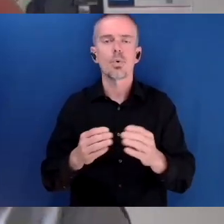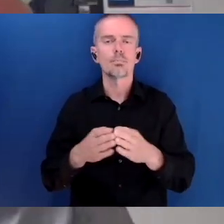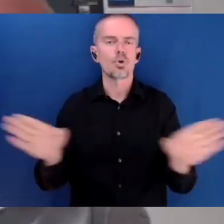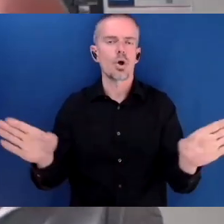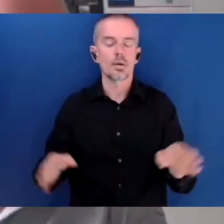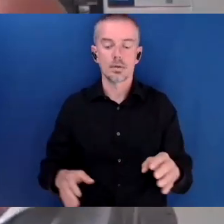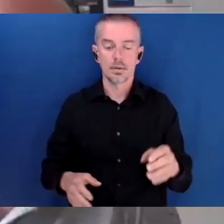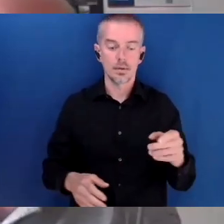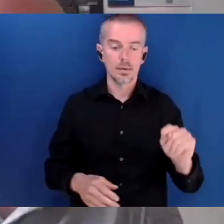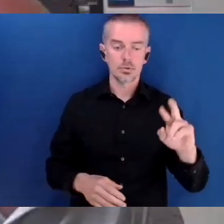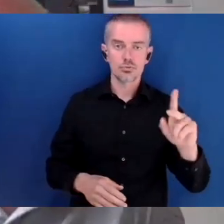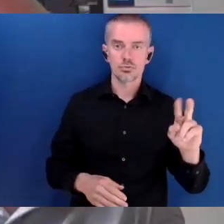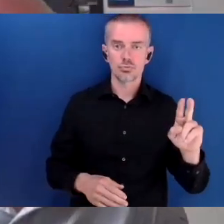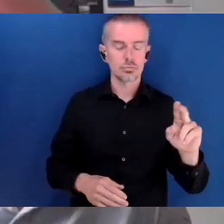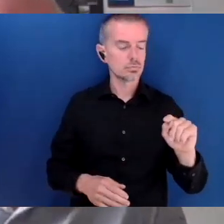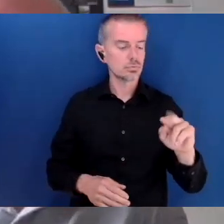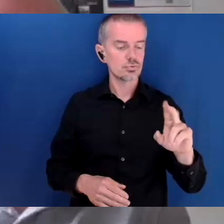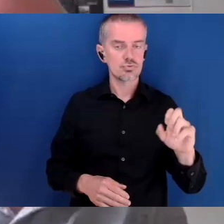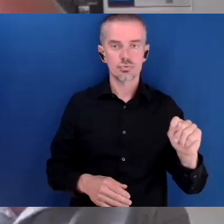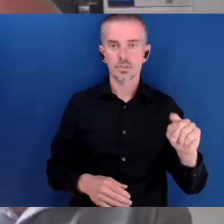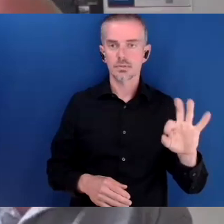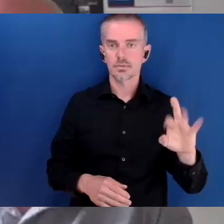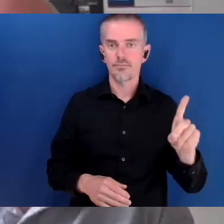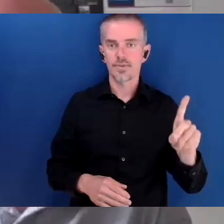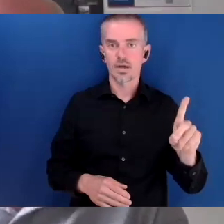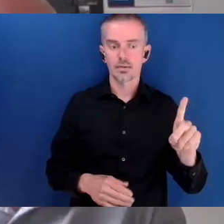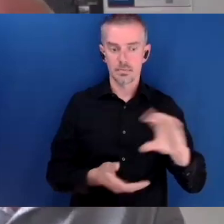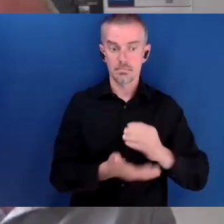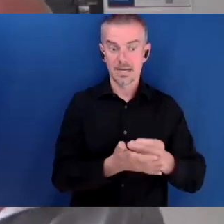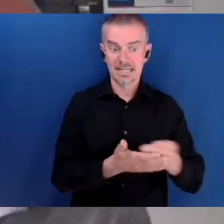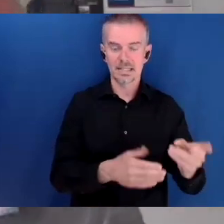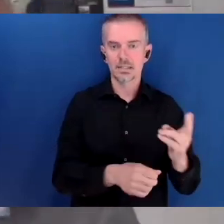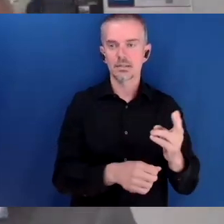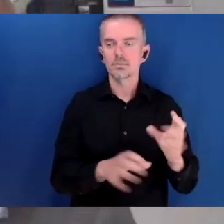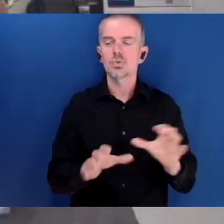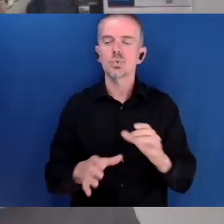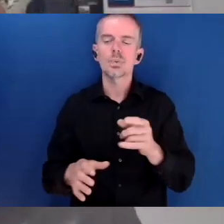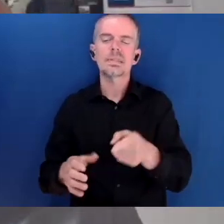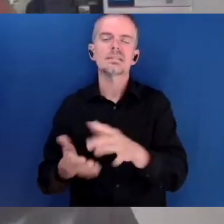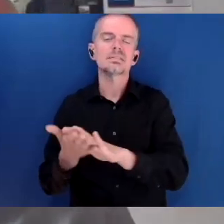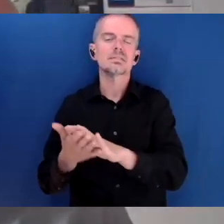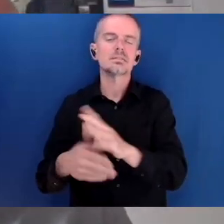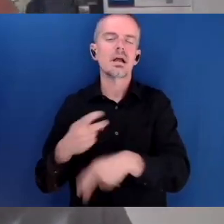amount of money on this sort of work, or it can be written kind of, Congress can write it however they want.